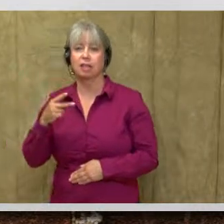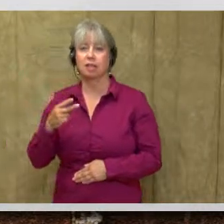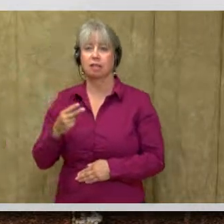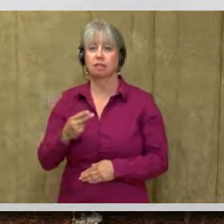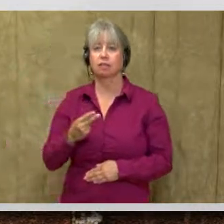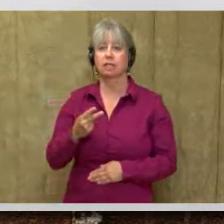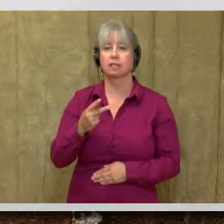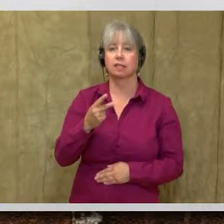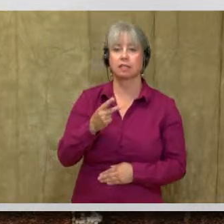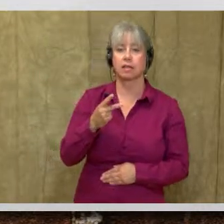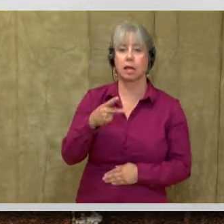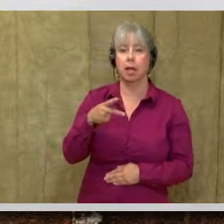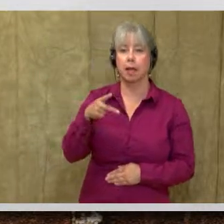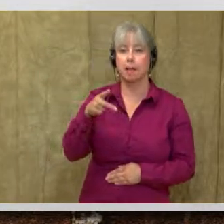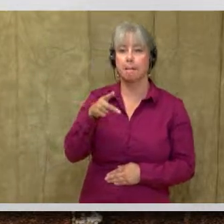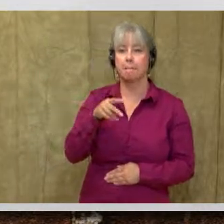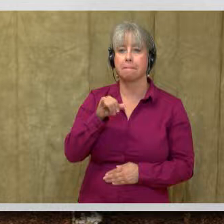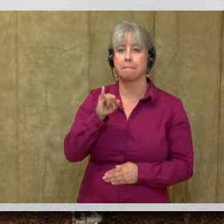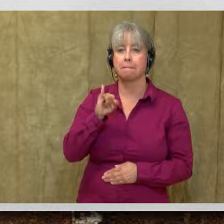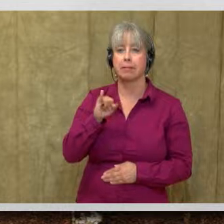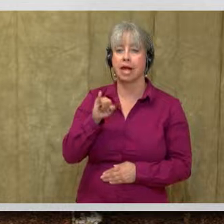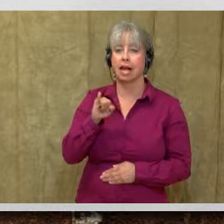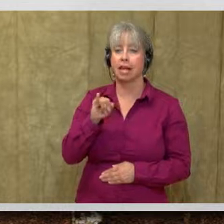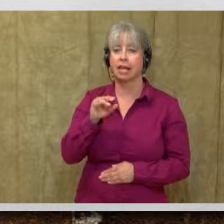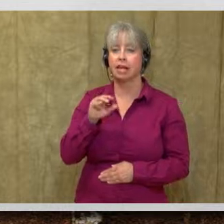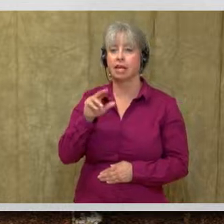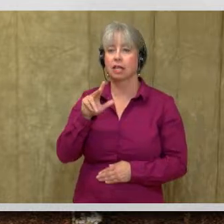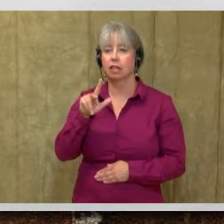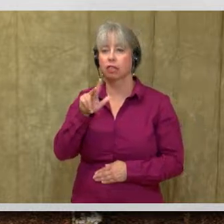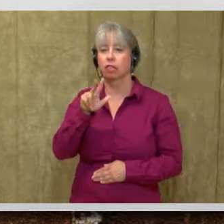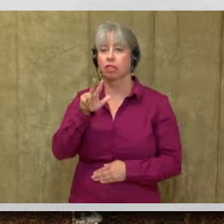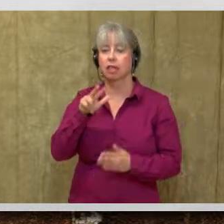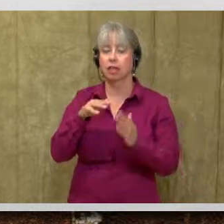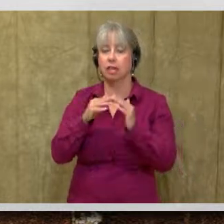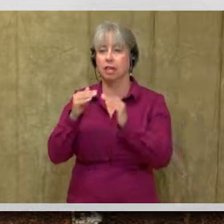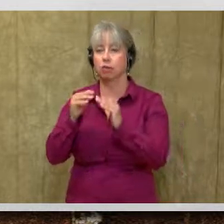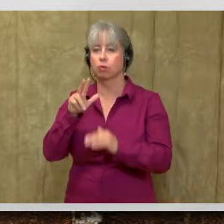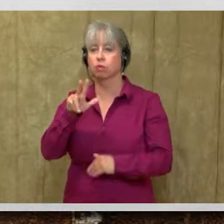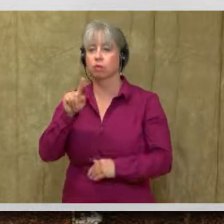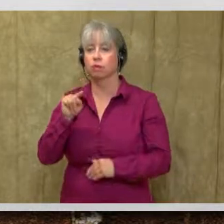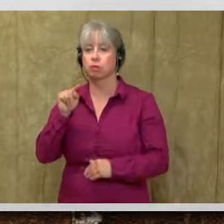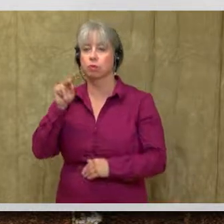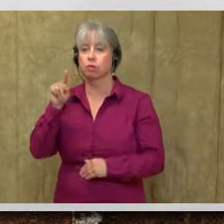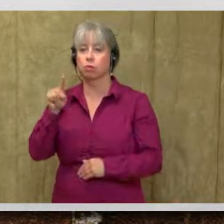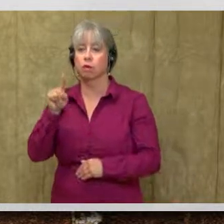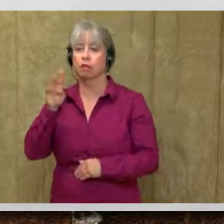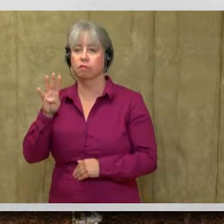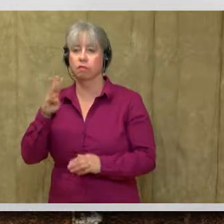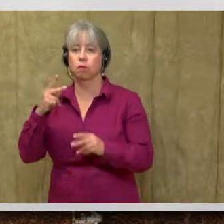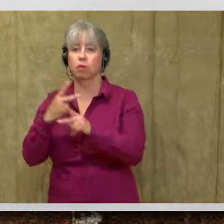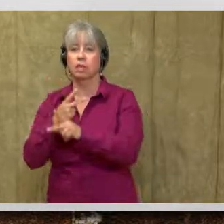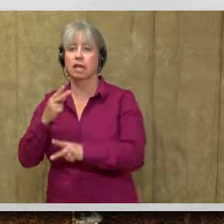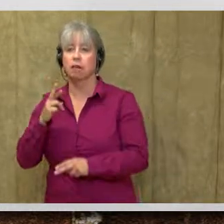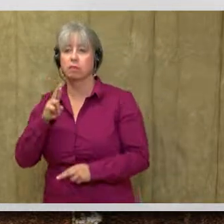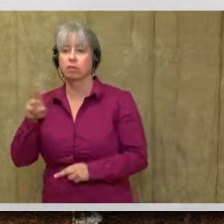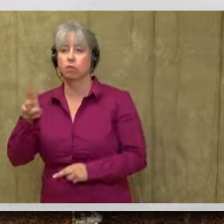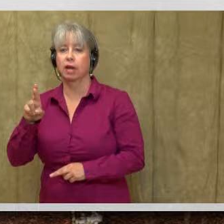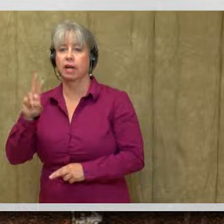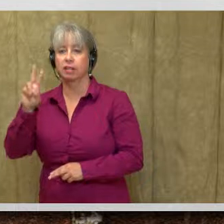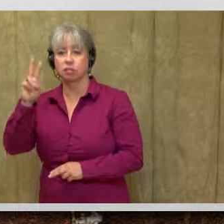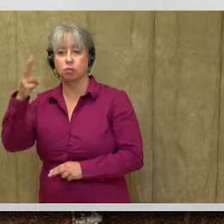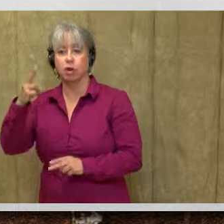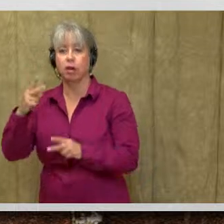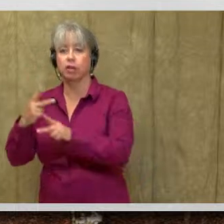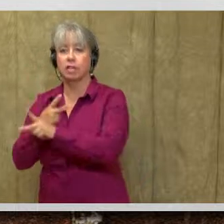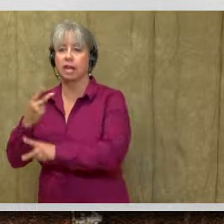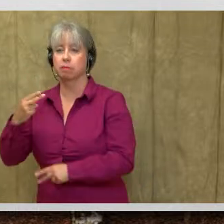we approximated last week to 3.14, times the radius squared times the height. Okay? Remember, a cylinder is like